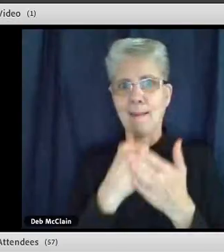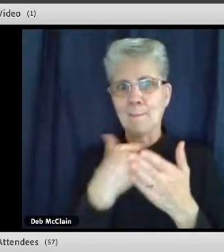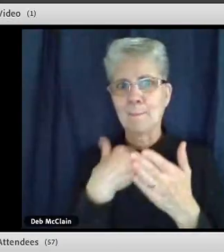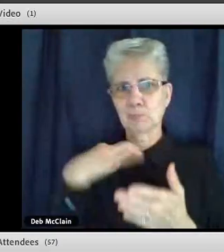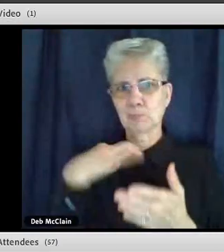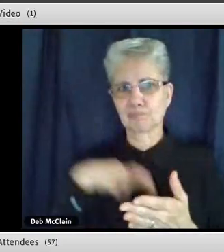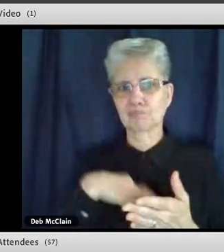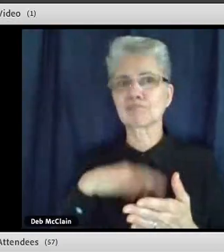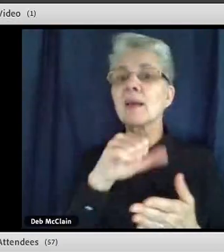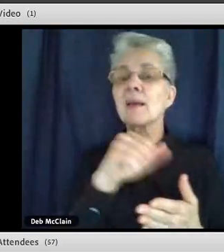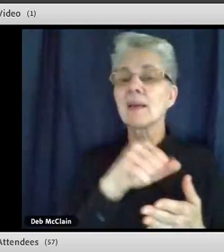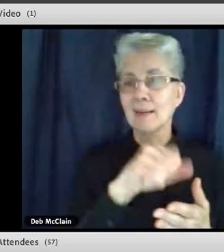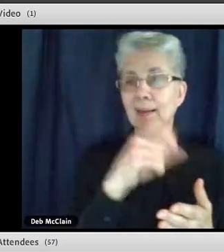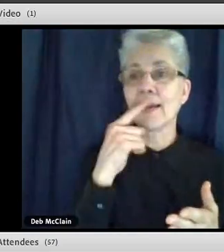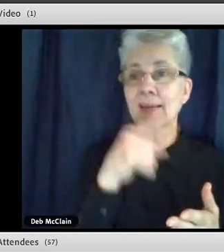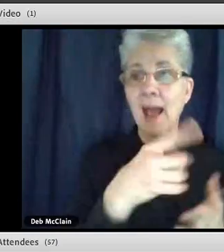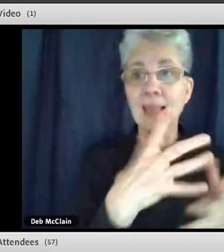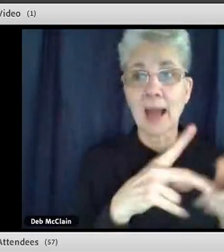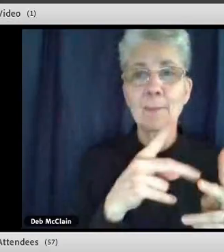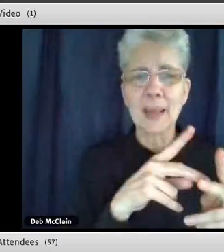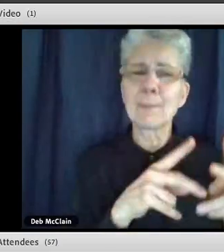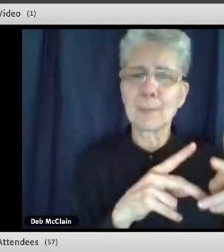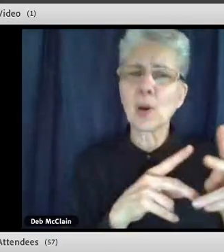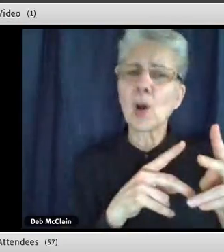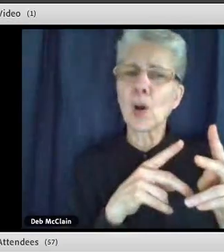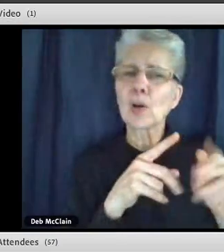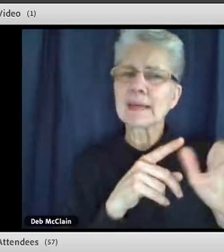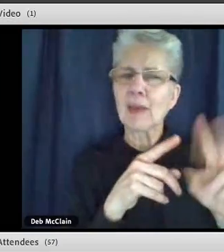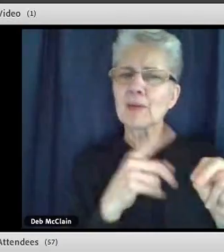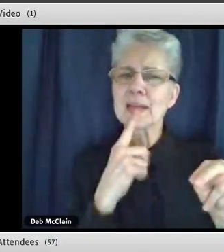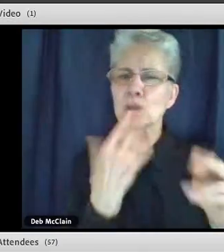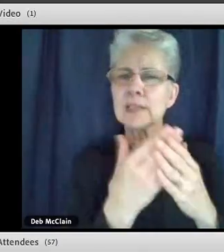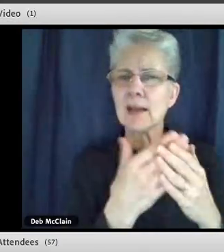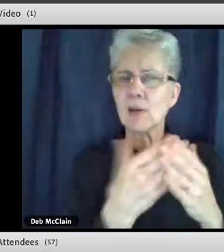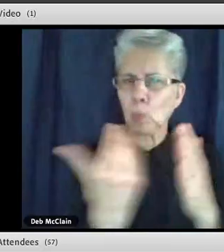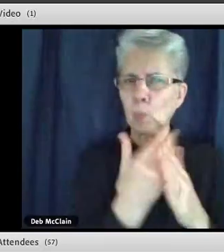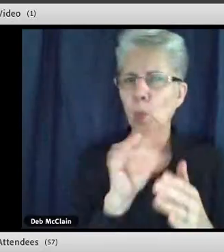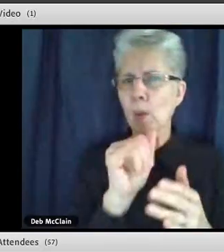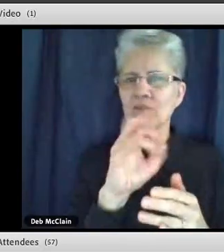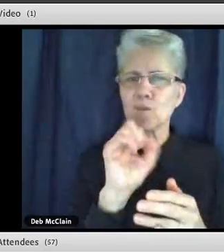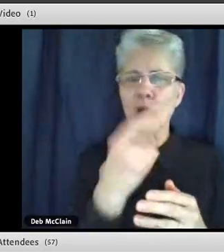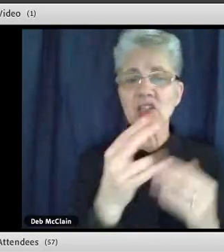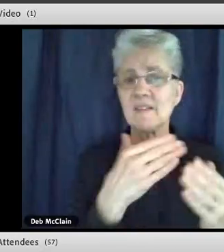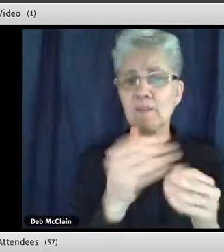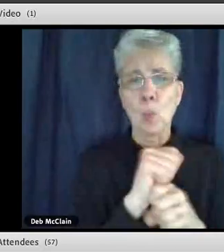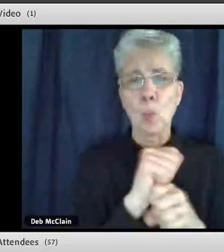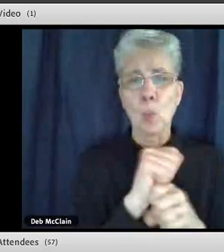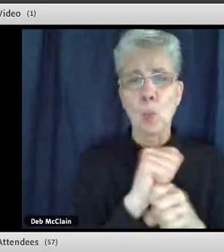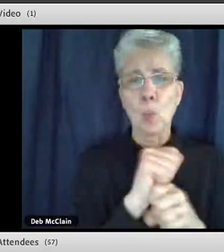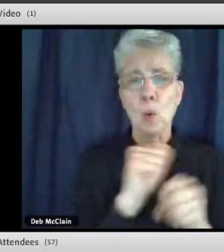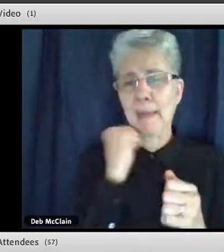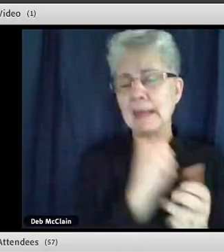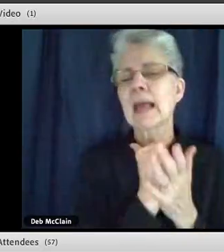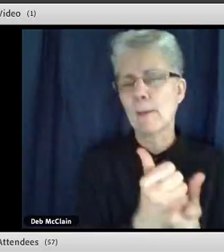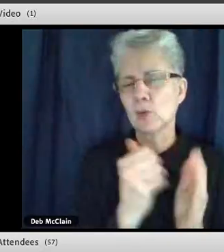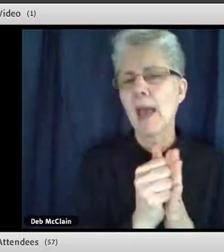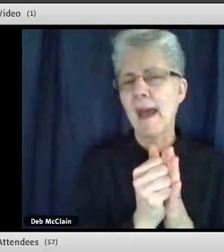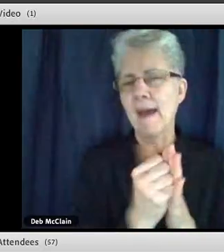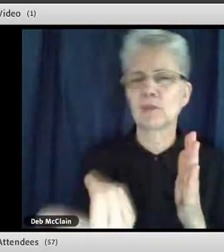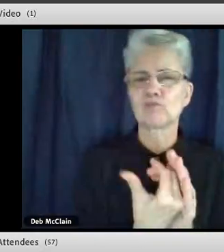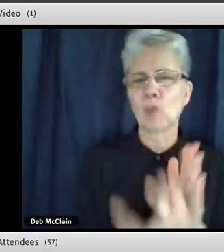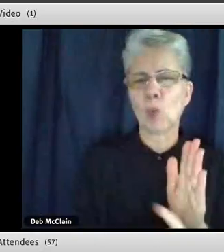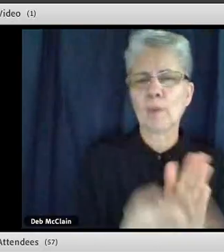Yeah, for like a lot of people, it's good to have the refresher, even if you do even work with this stuff every day. It's helpful to have the refresher. But